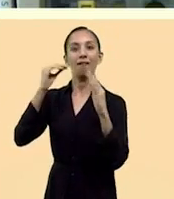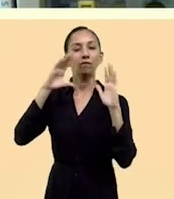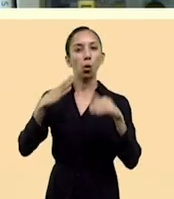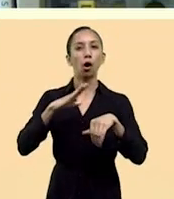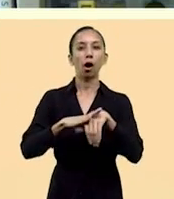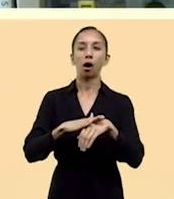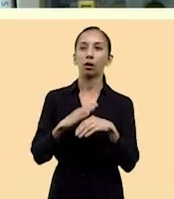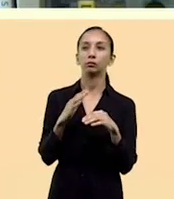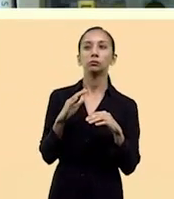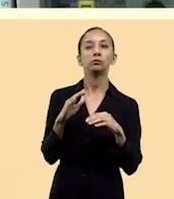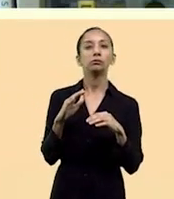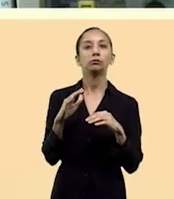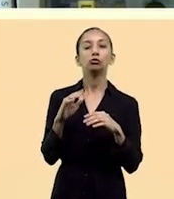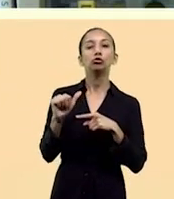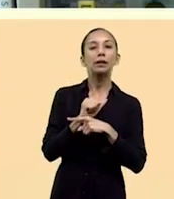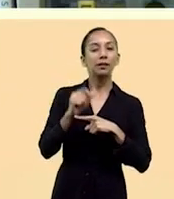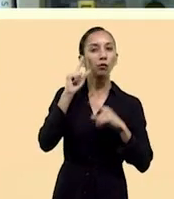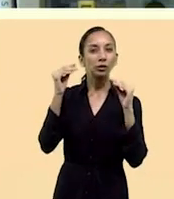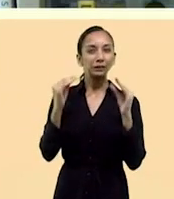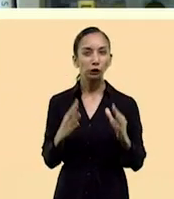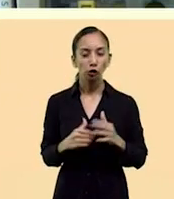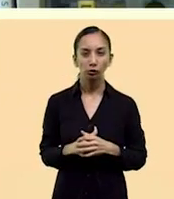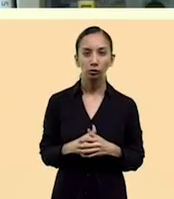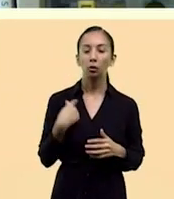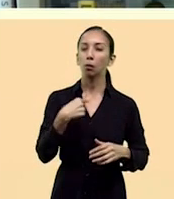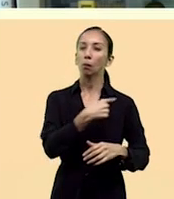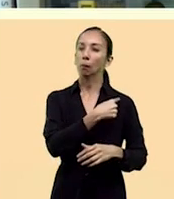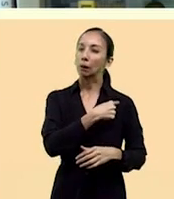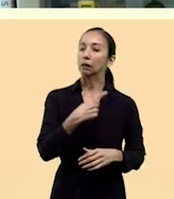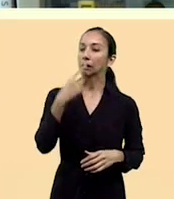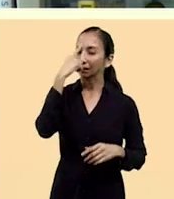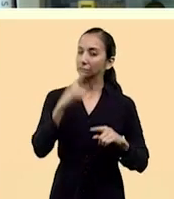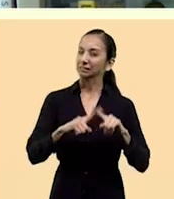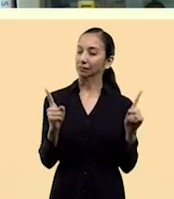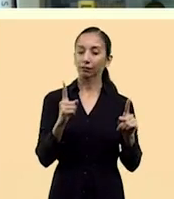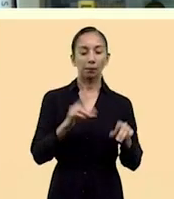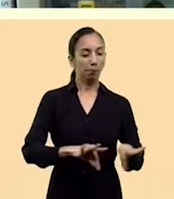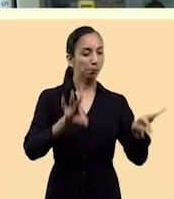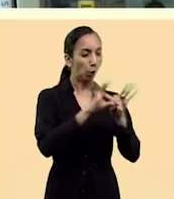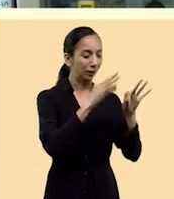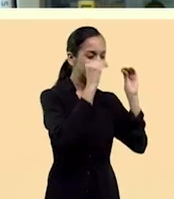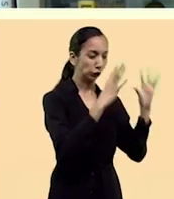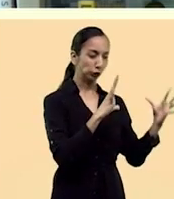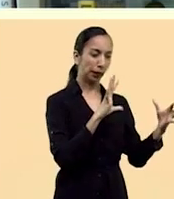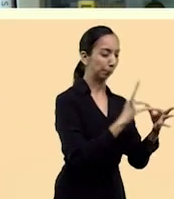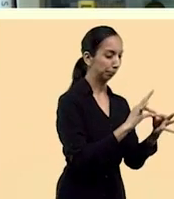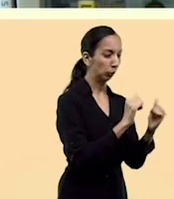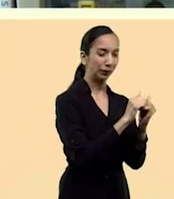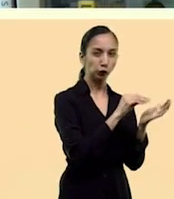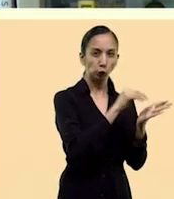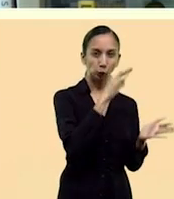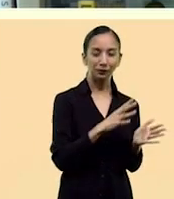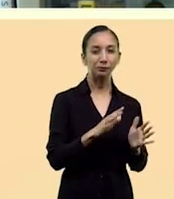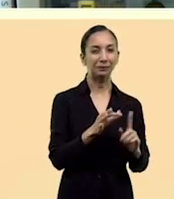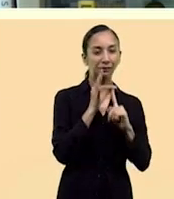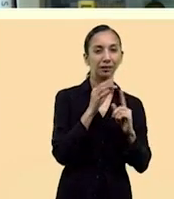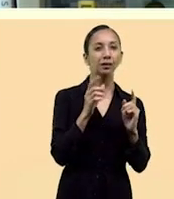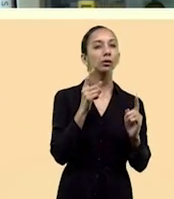maintaining relationships with students and providing continuity of learning during this time is quite critical, in particular for our most